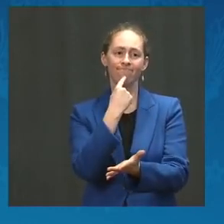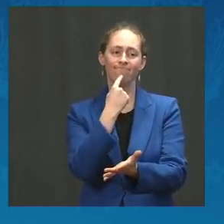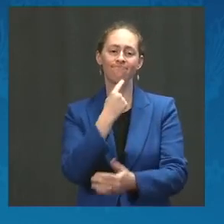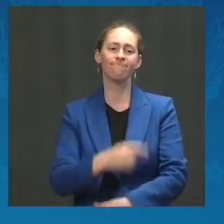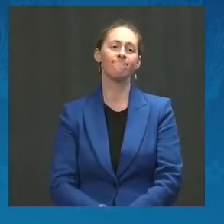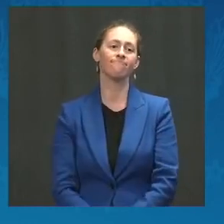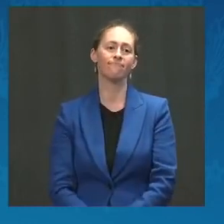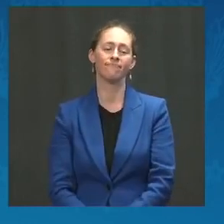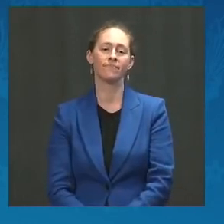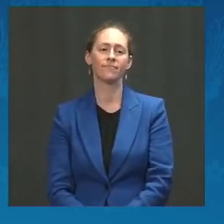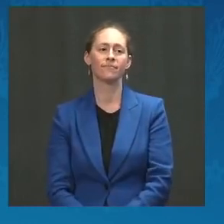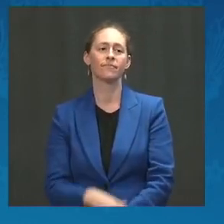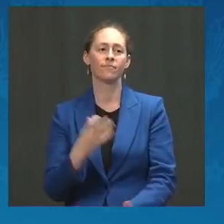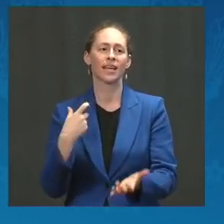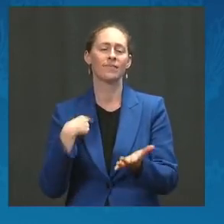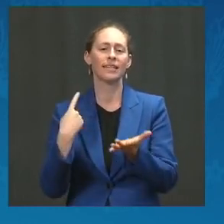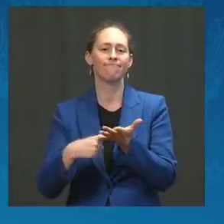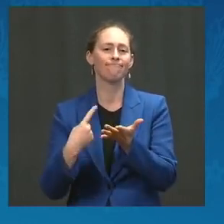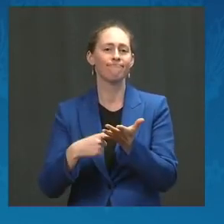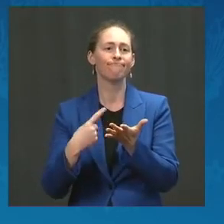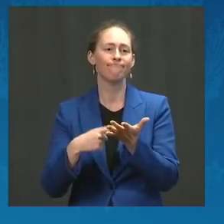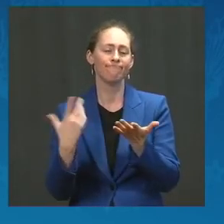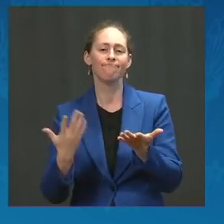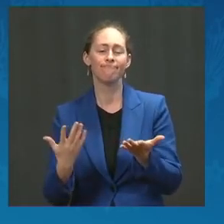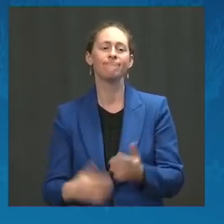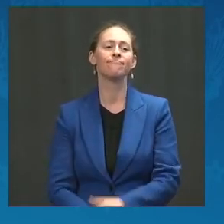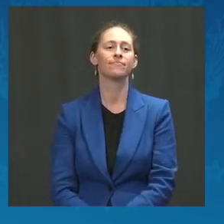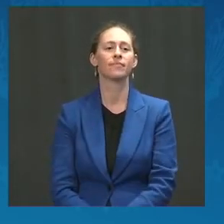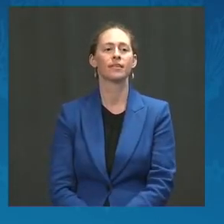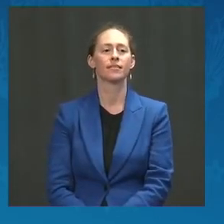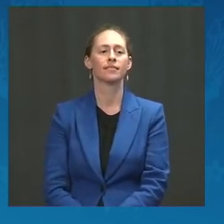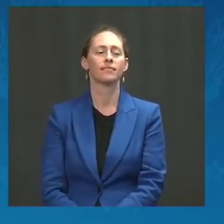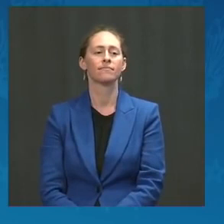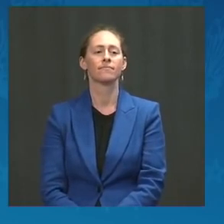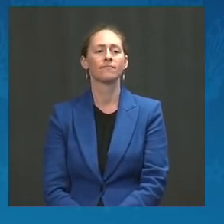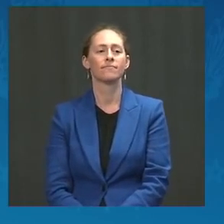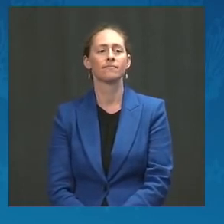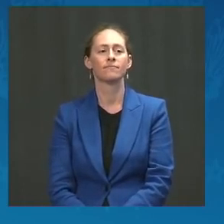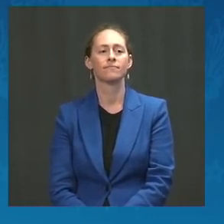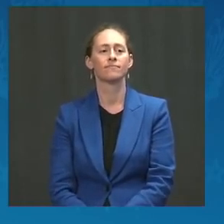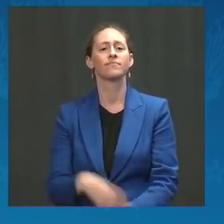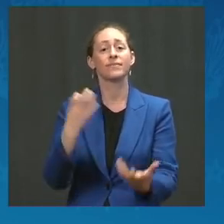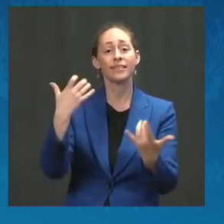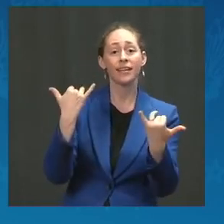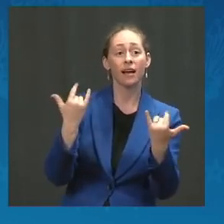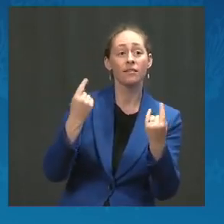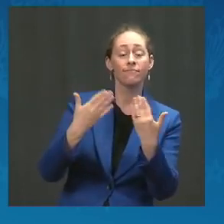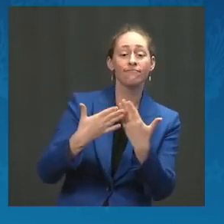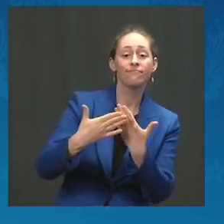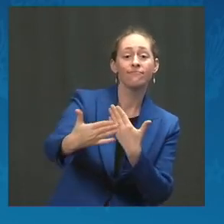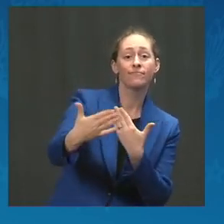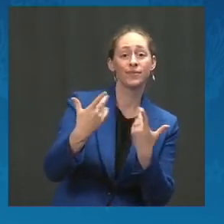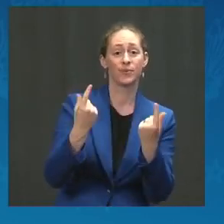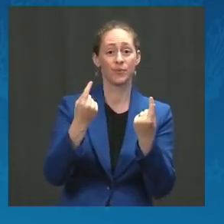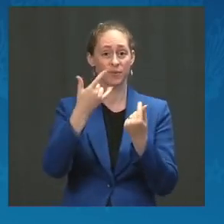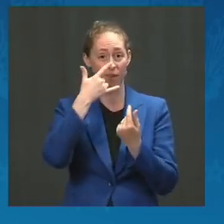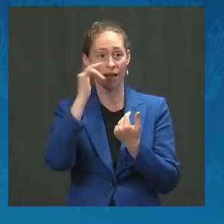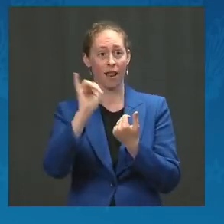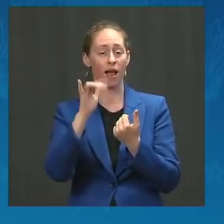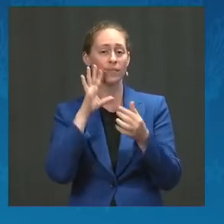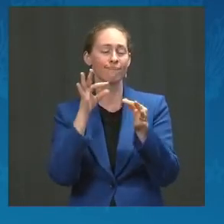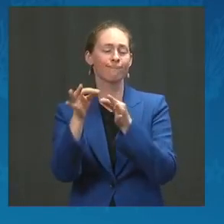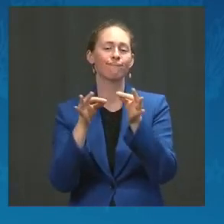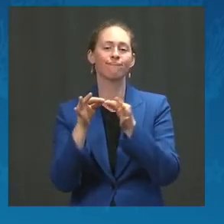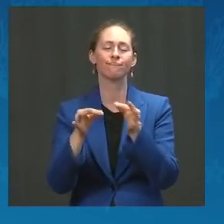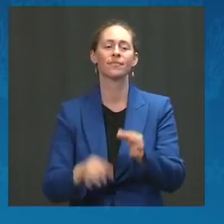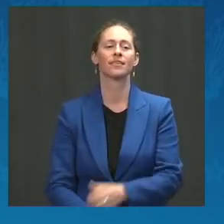it means, what it doesn't mean, and what we need to do this week and the months ahead. From the moment I was